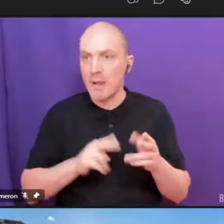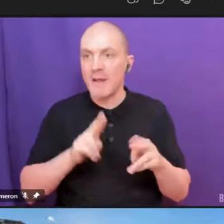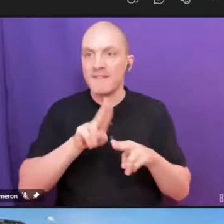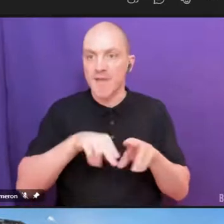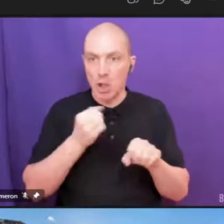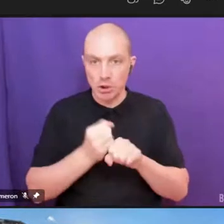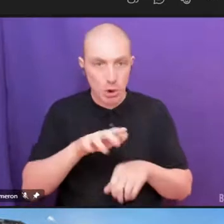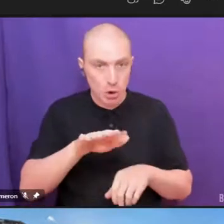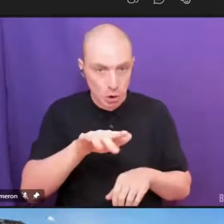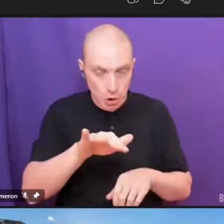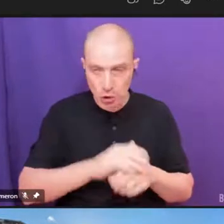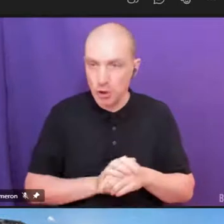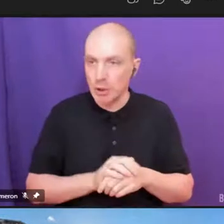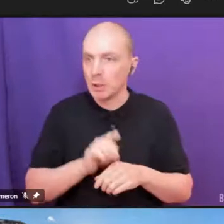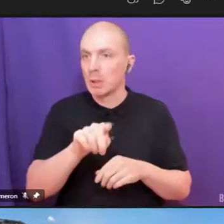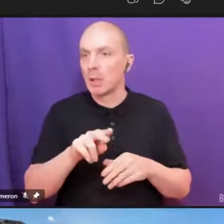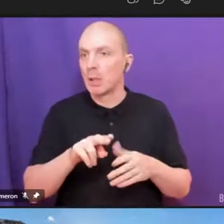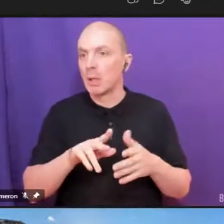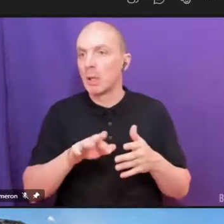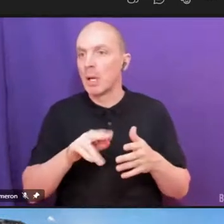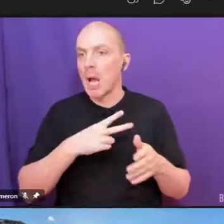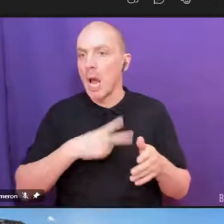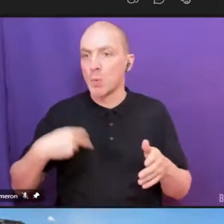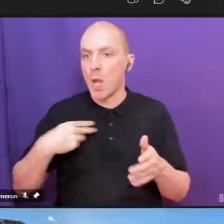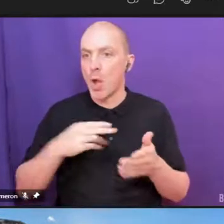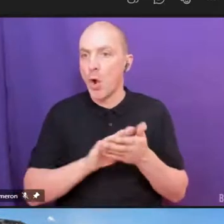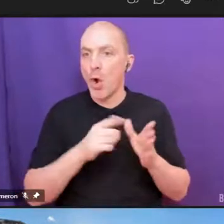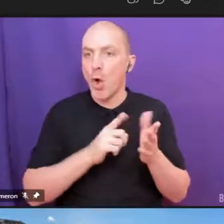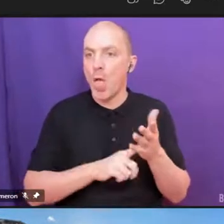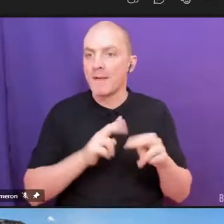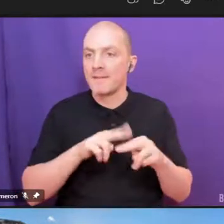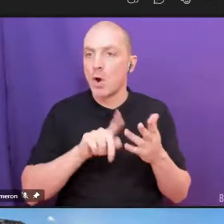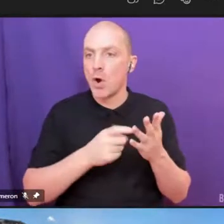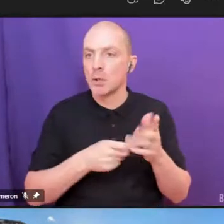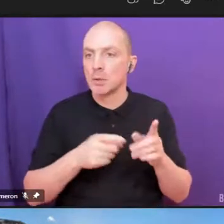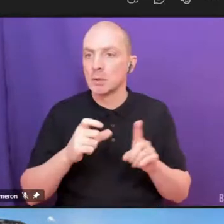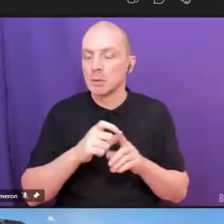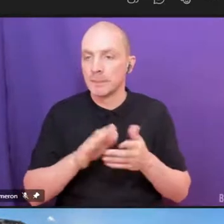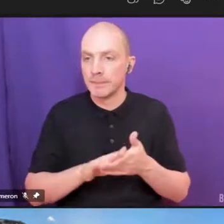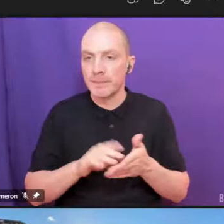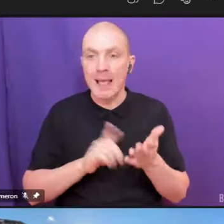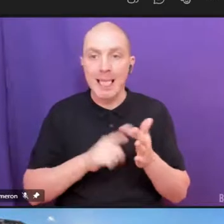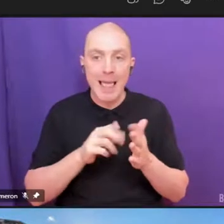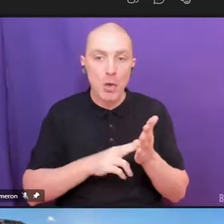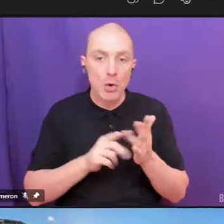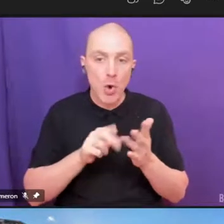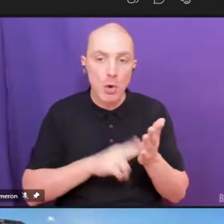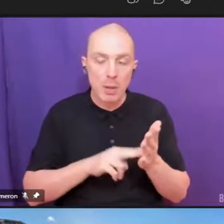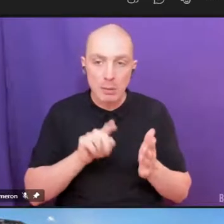present and Councillor Holford. Councillor Lennon?